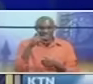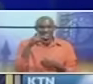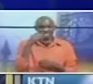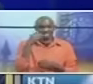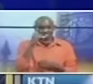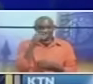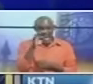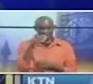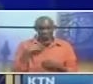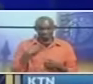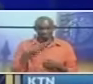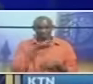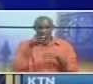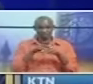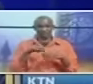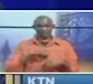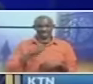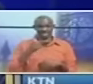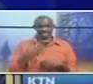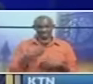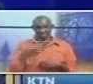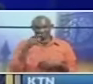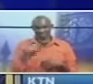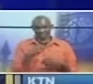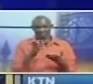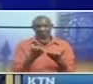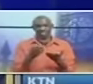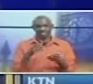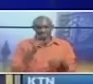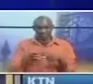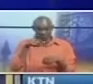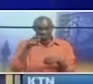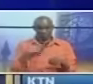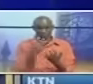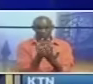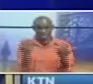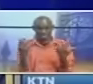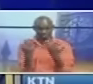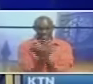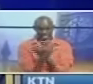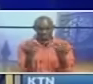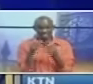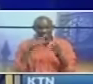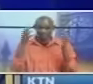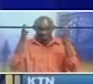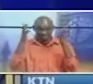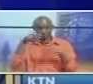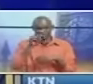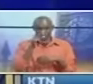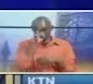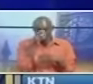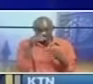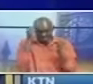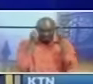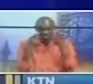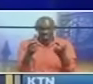They inspire national pride and a sense of patriotism, more so when they are on parade during national celebrations. Join Betty Kialo. She